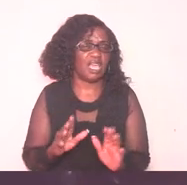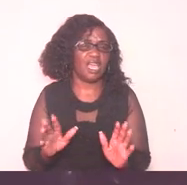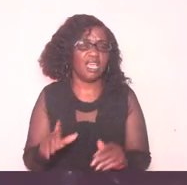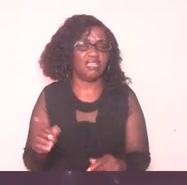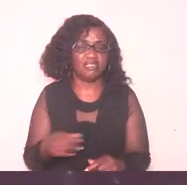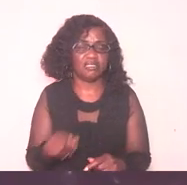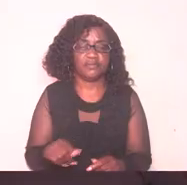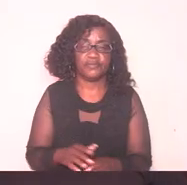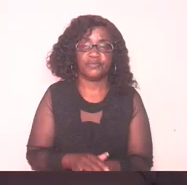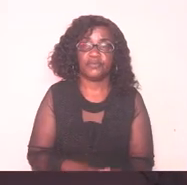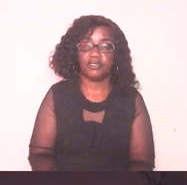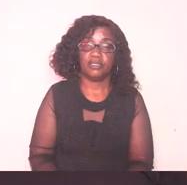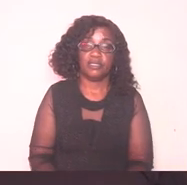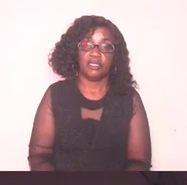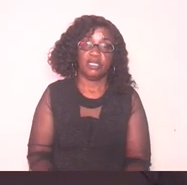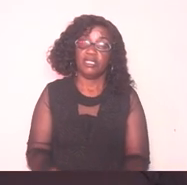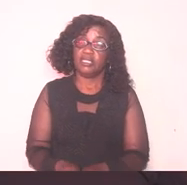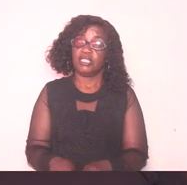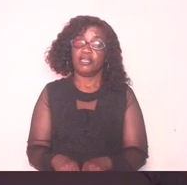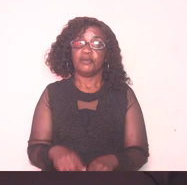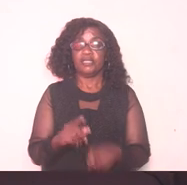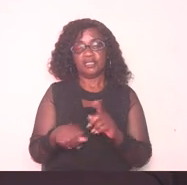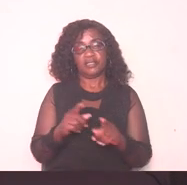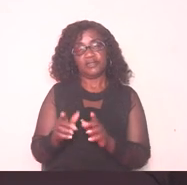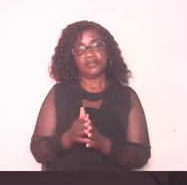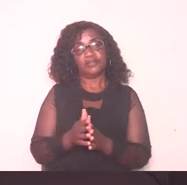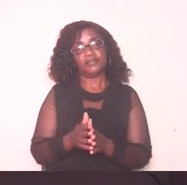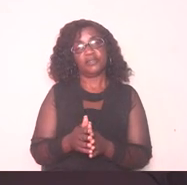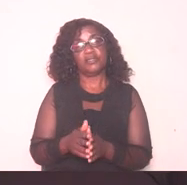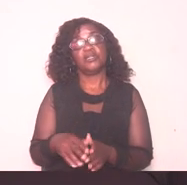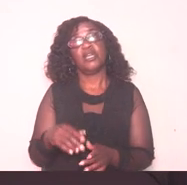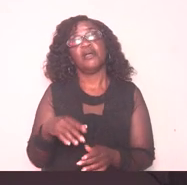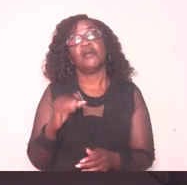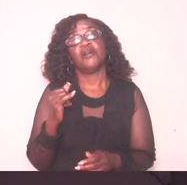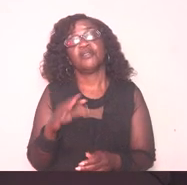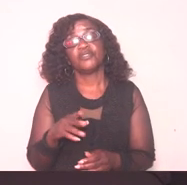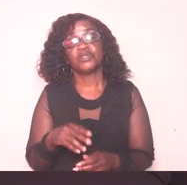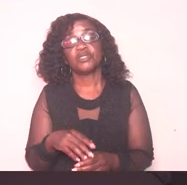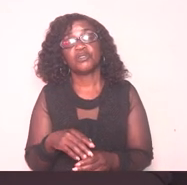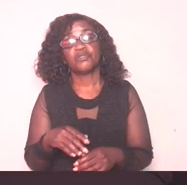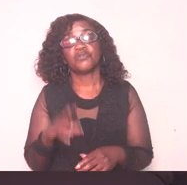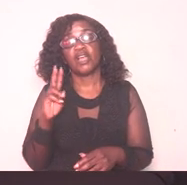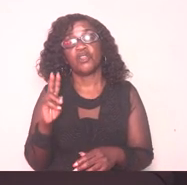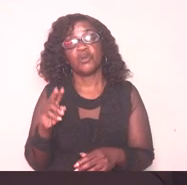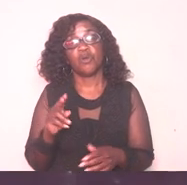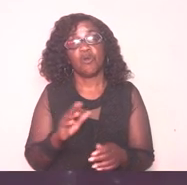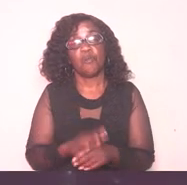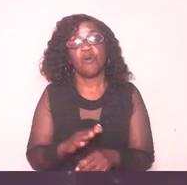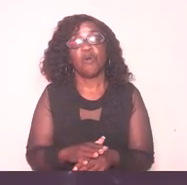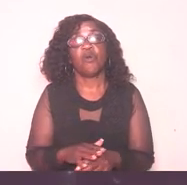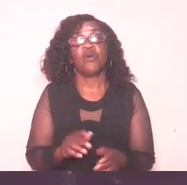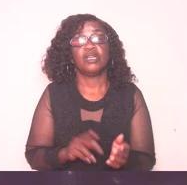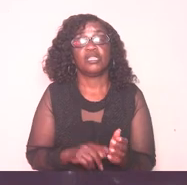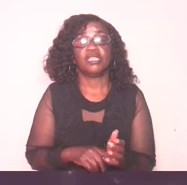good. But secondly, we think they also strike themselves on the toe when they say like individuals should value more sex. You've harmed the very same institution